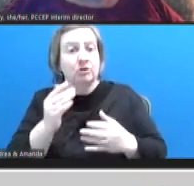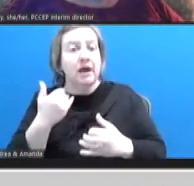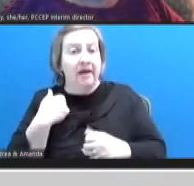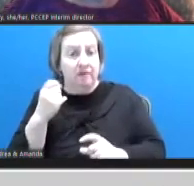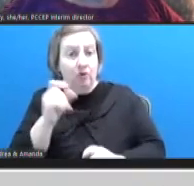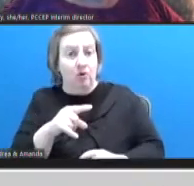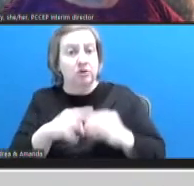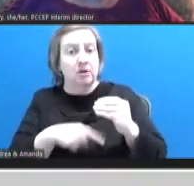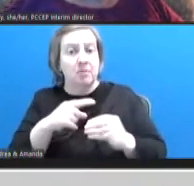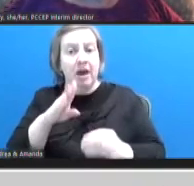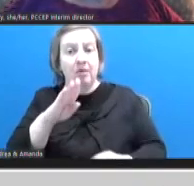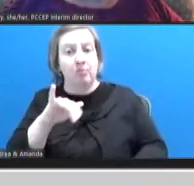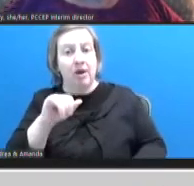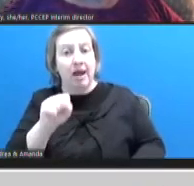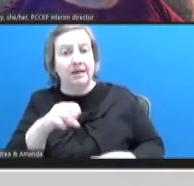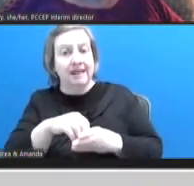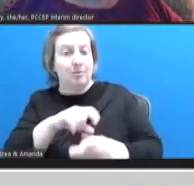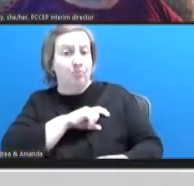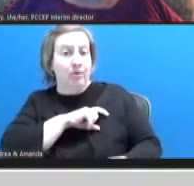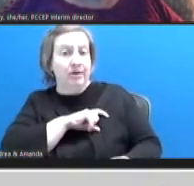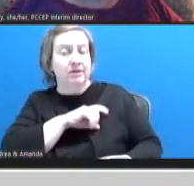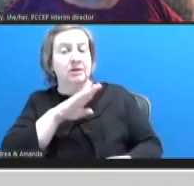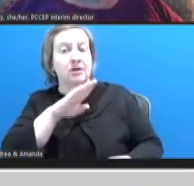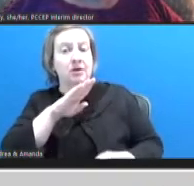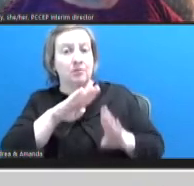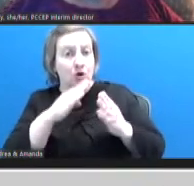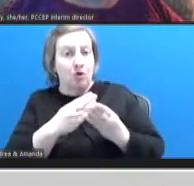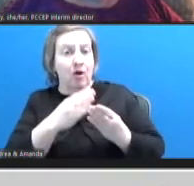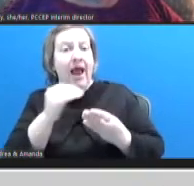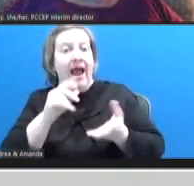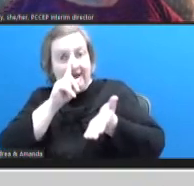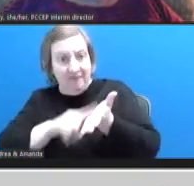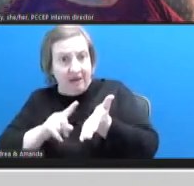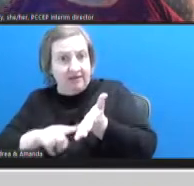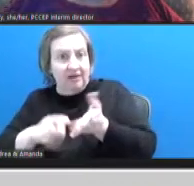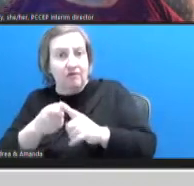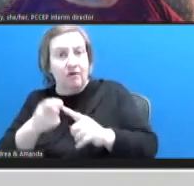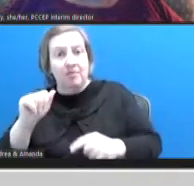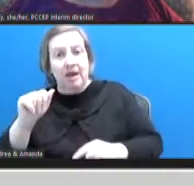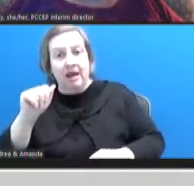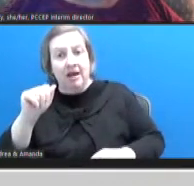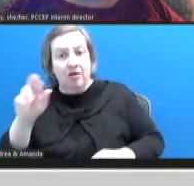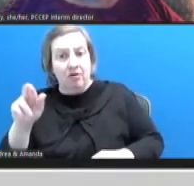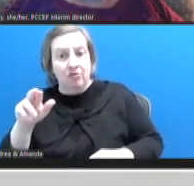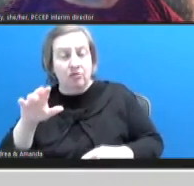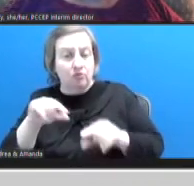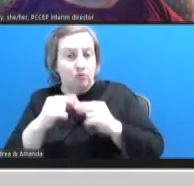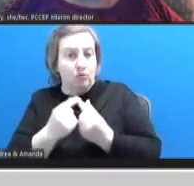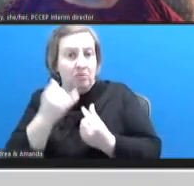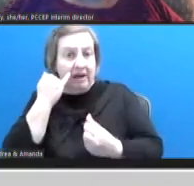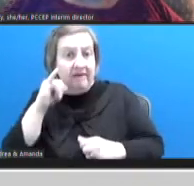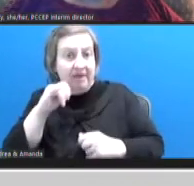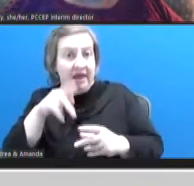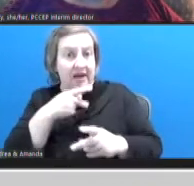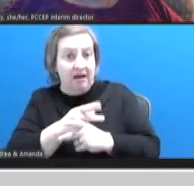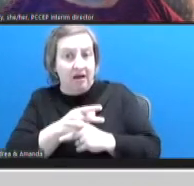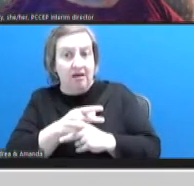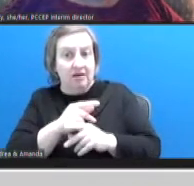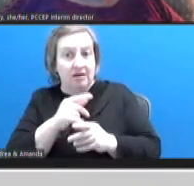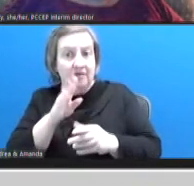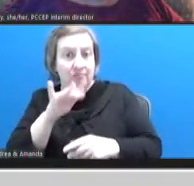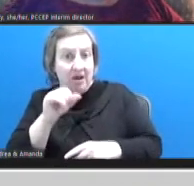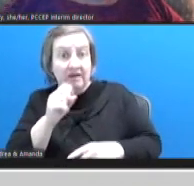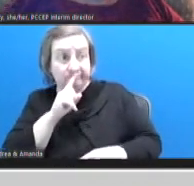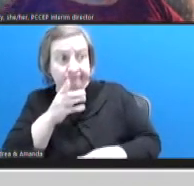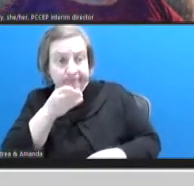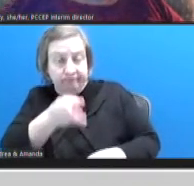about bias in the police bureau, but there's also an investigation going on by the OIR group about whether that kind of bias exists. And the second thing